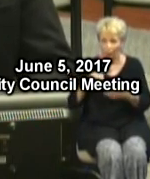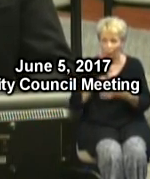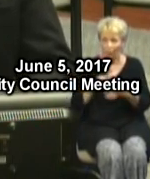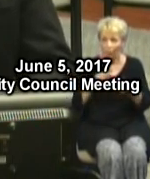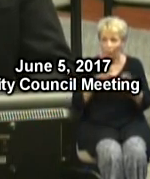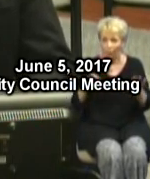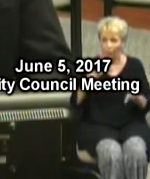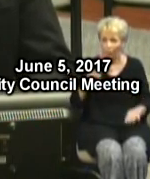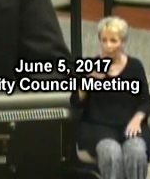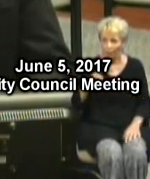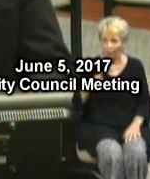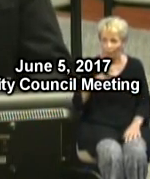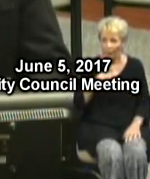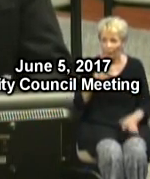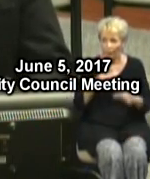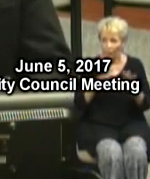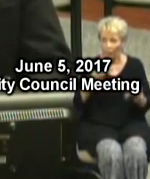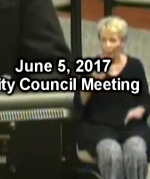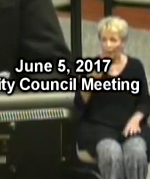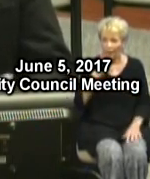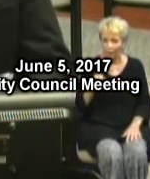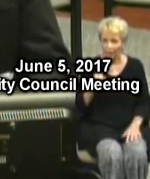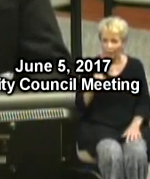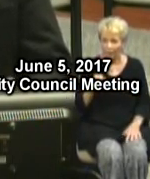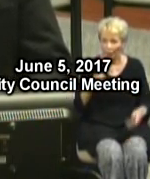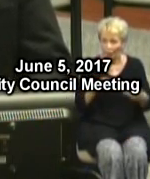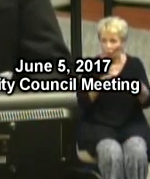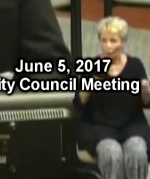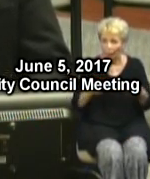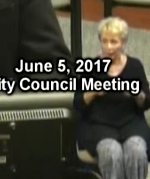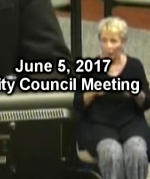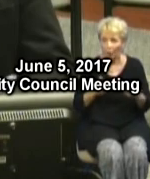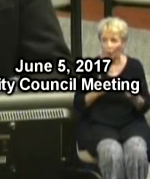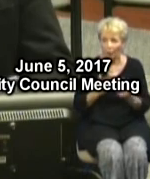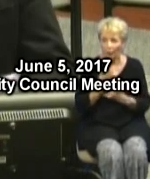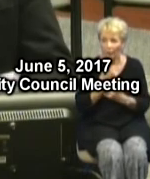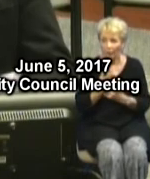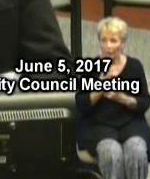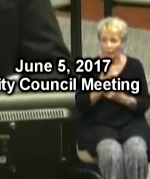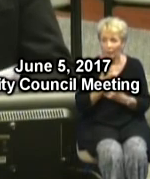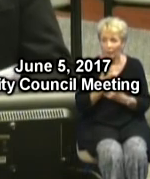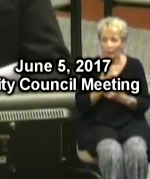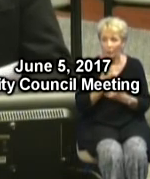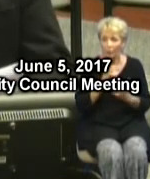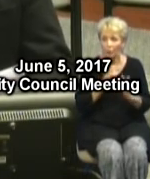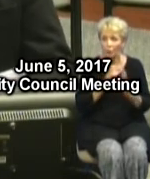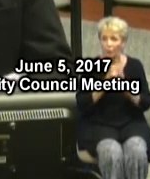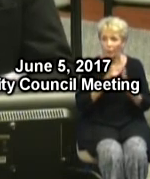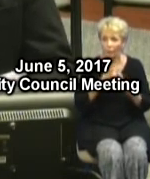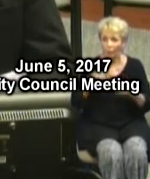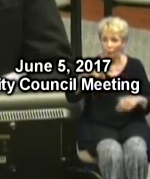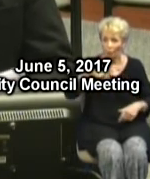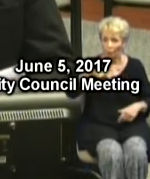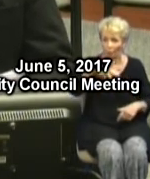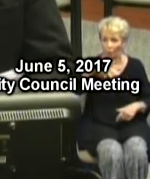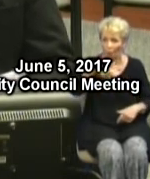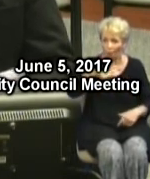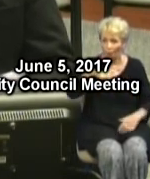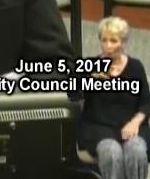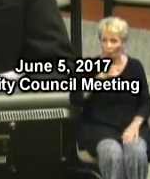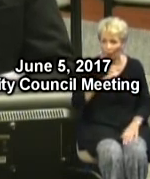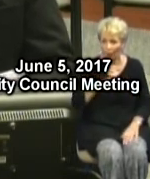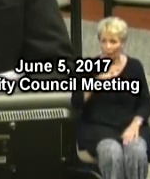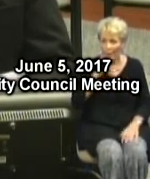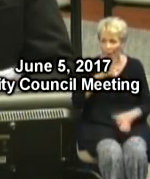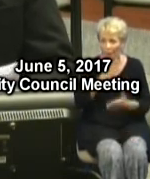Park and Freedom High School locations through a tract of walkway system to be